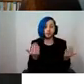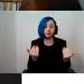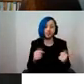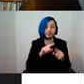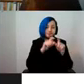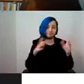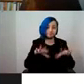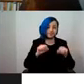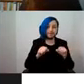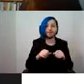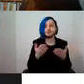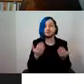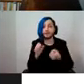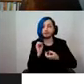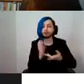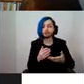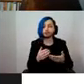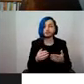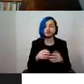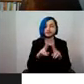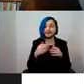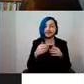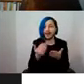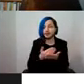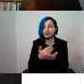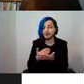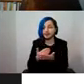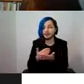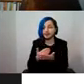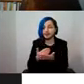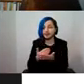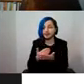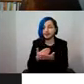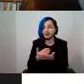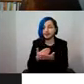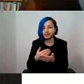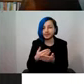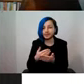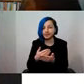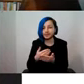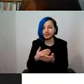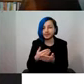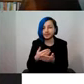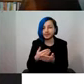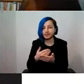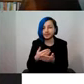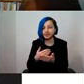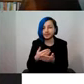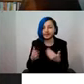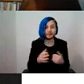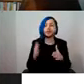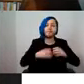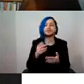the introductions and the housekeeping. Born Digital Collections and Digital Darkoge from Joel McKinn will be the first